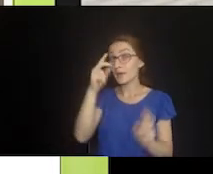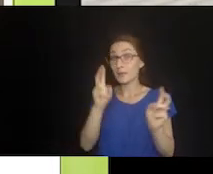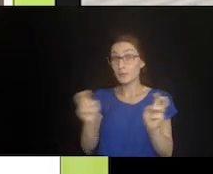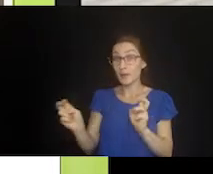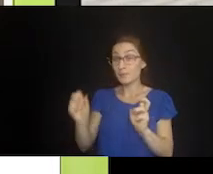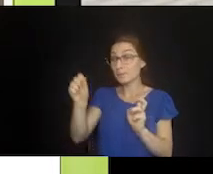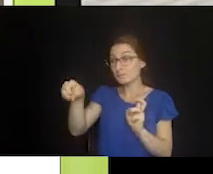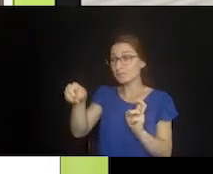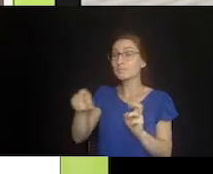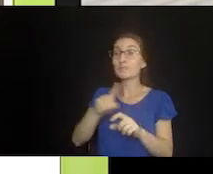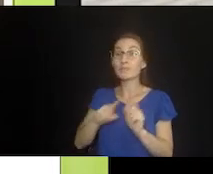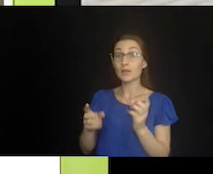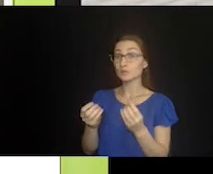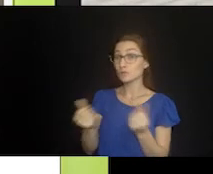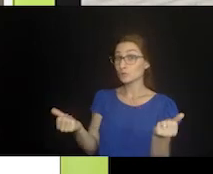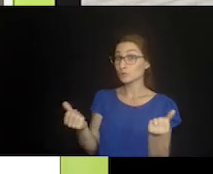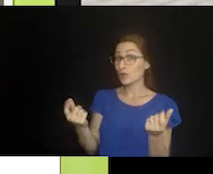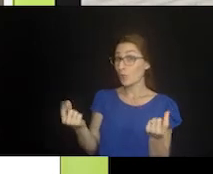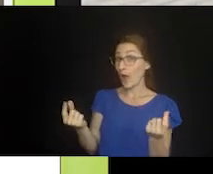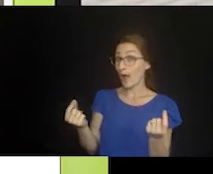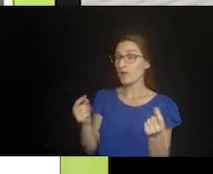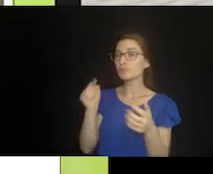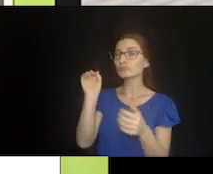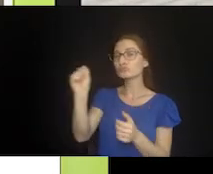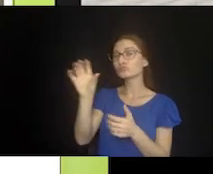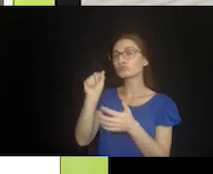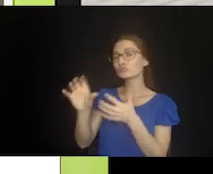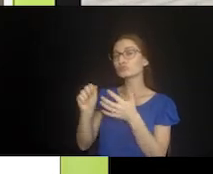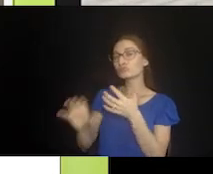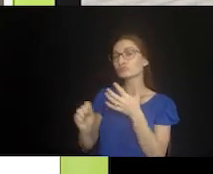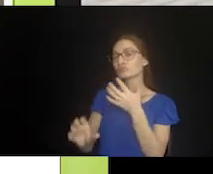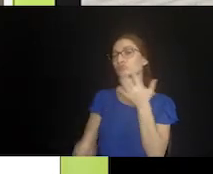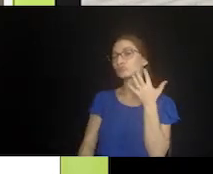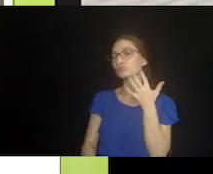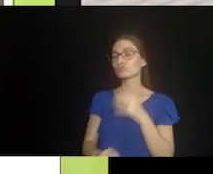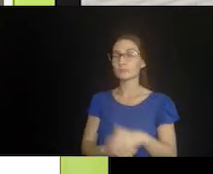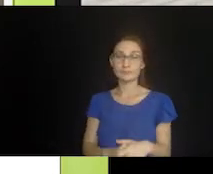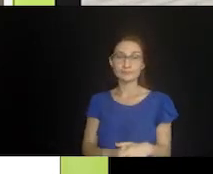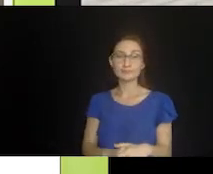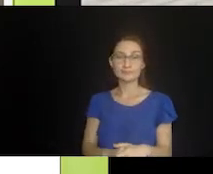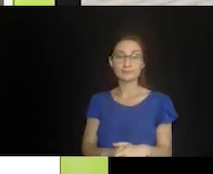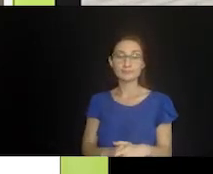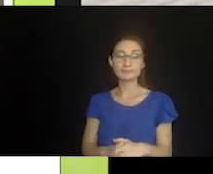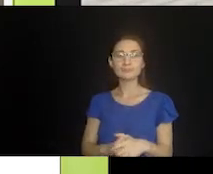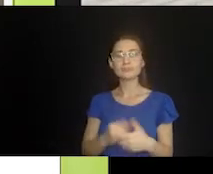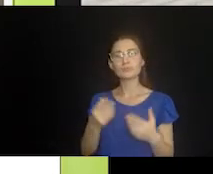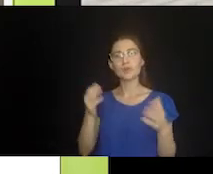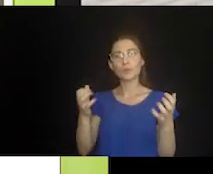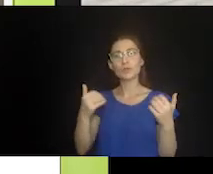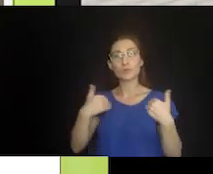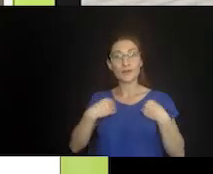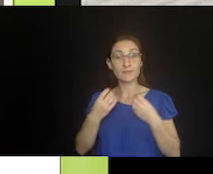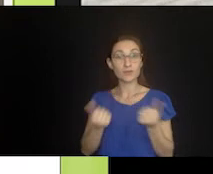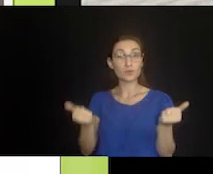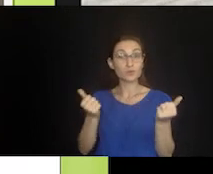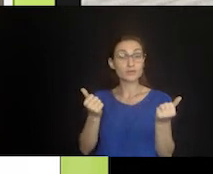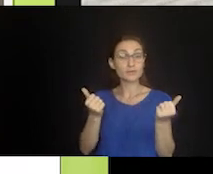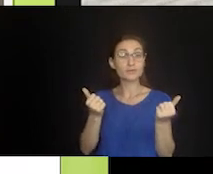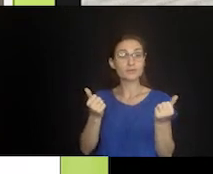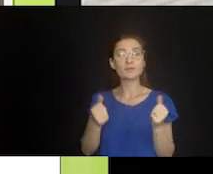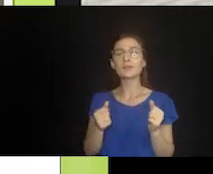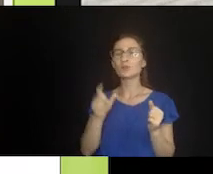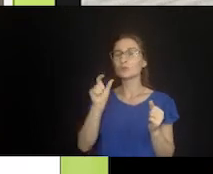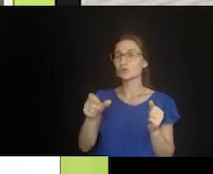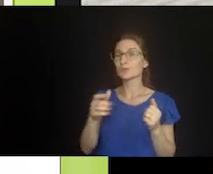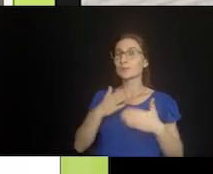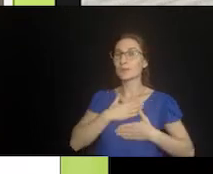think that a solution to this problem would be such and such. So you're going to want to do that, and